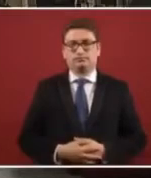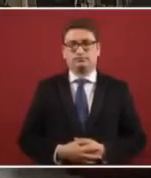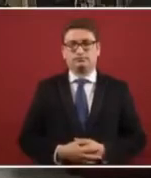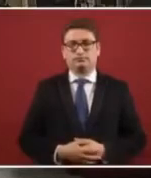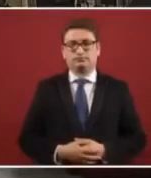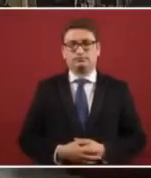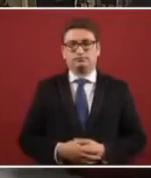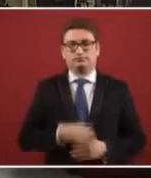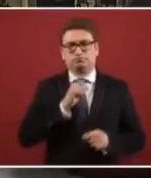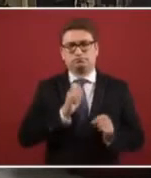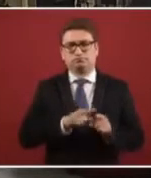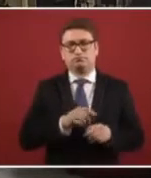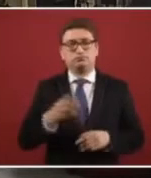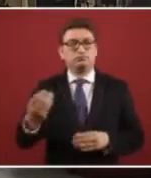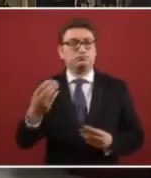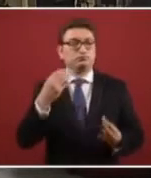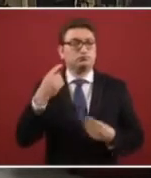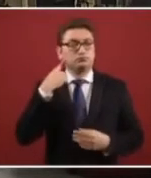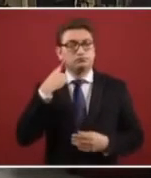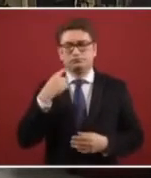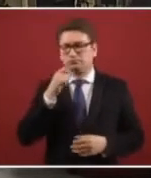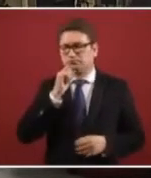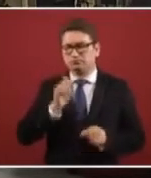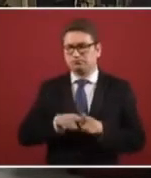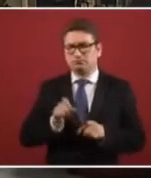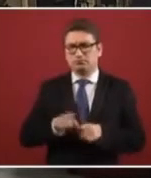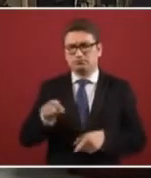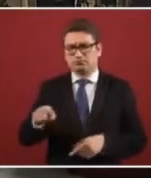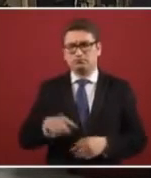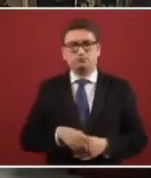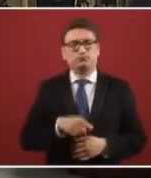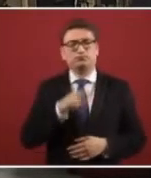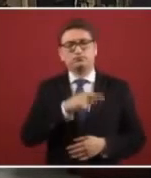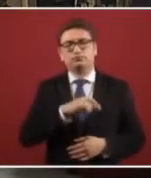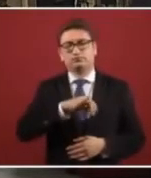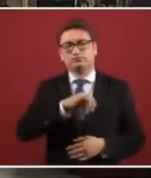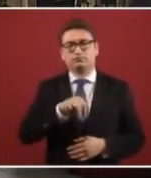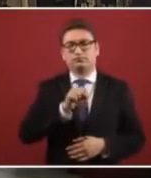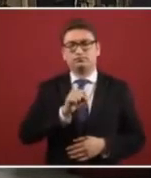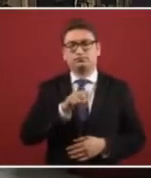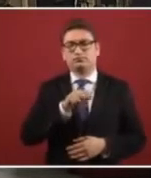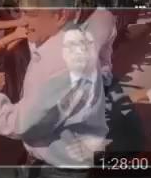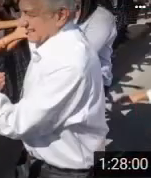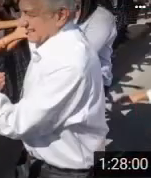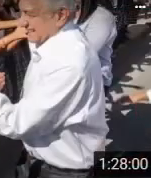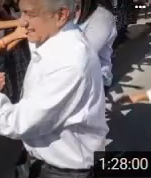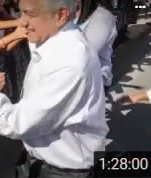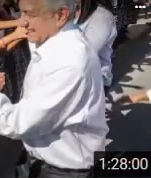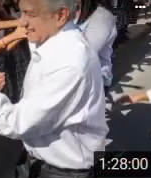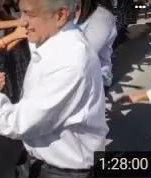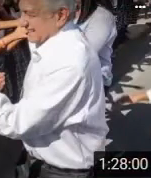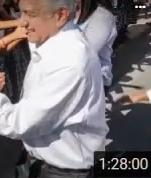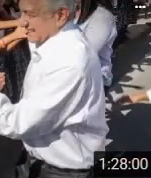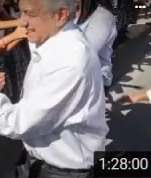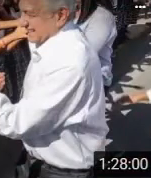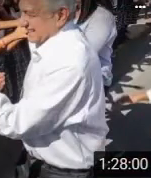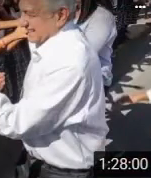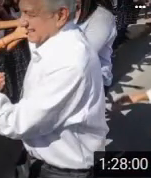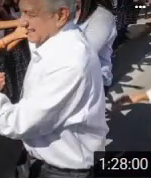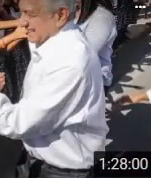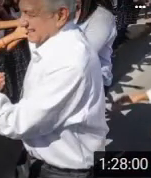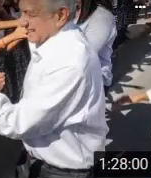that - this the same thing yes with his hose maybe on the web snow